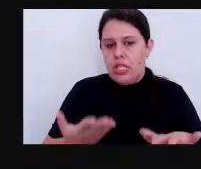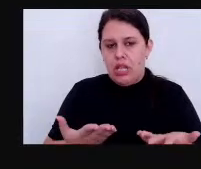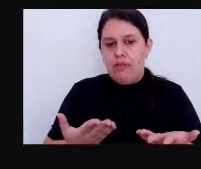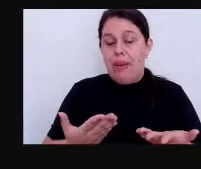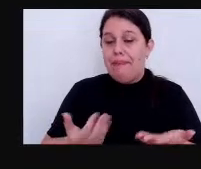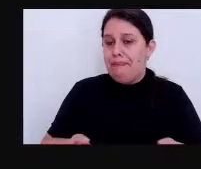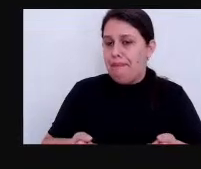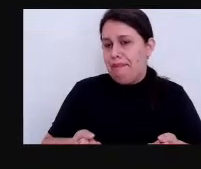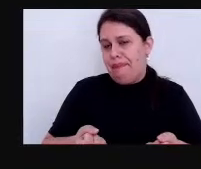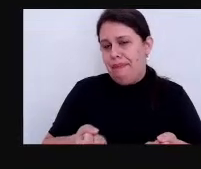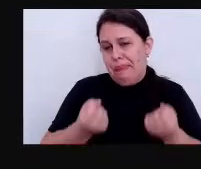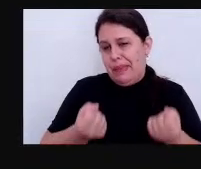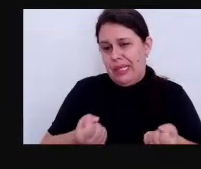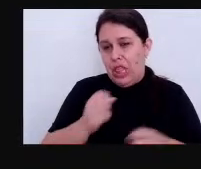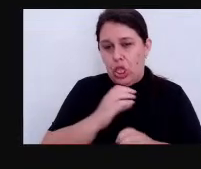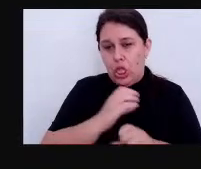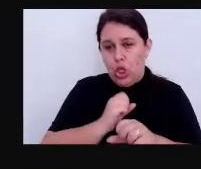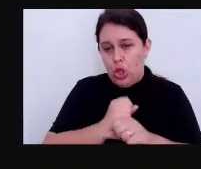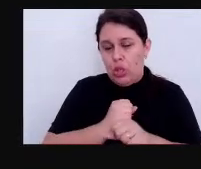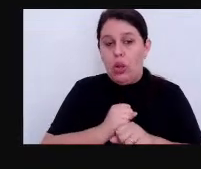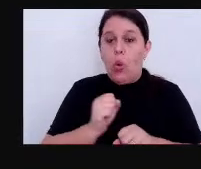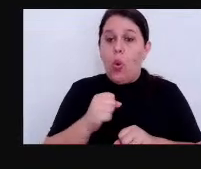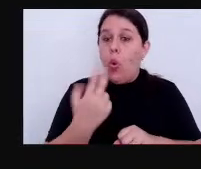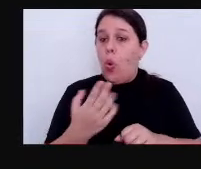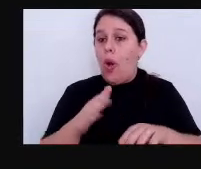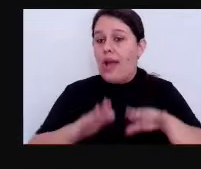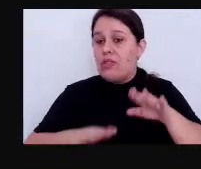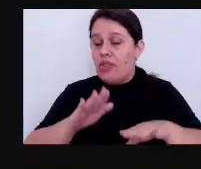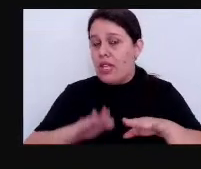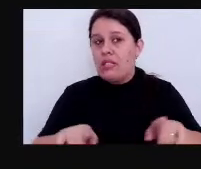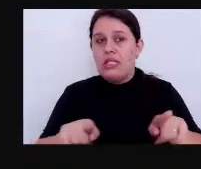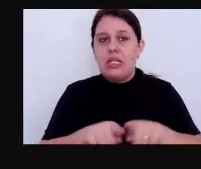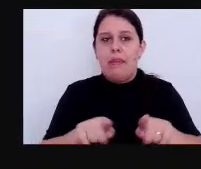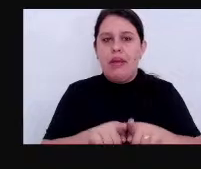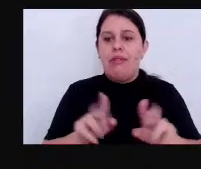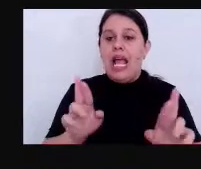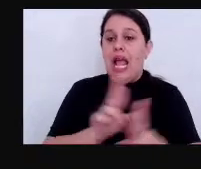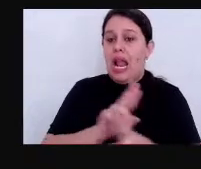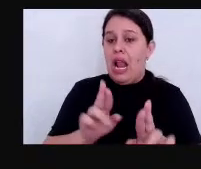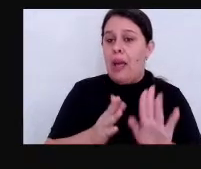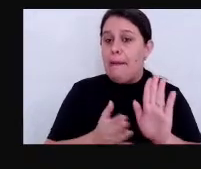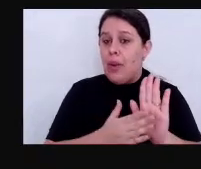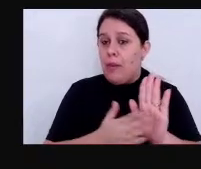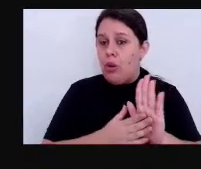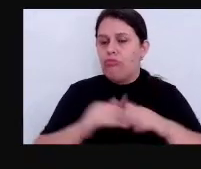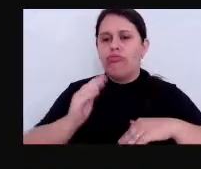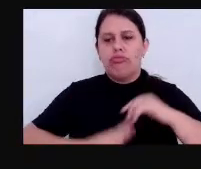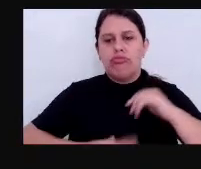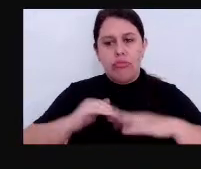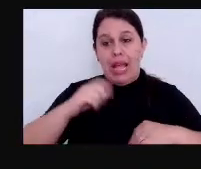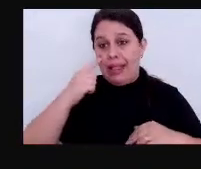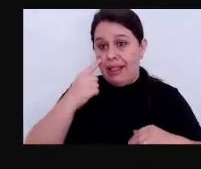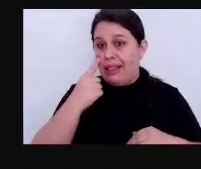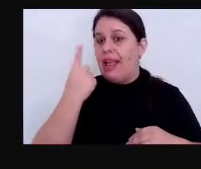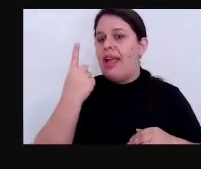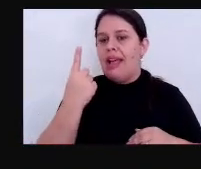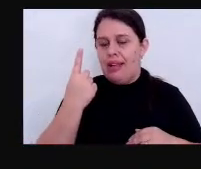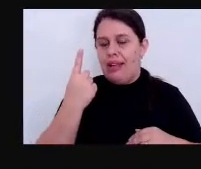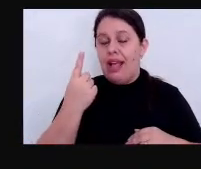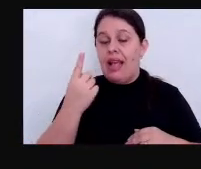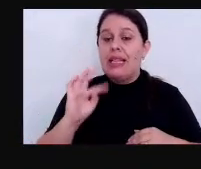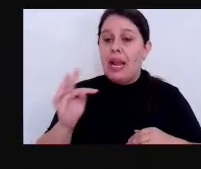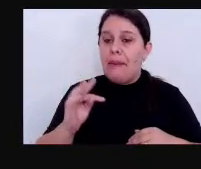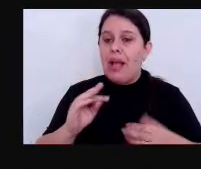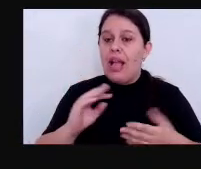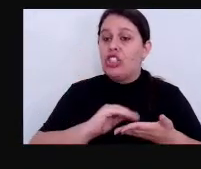then I think we want to remove the opportunity for them to engage with AI, because the temptation will always be there. And most crimes are crimes of opportunity. And